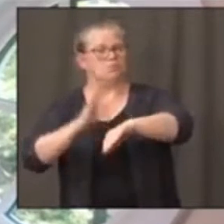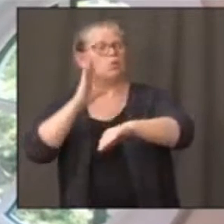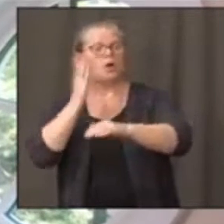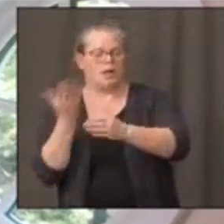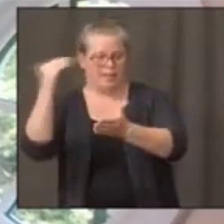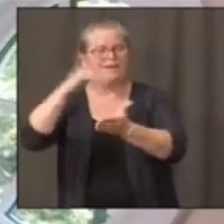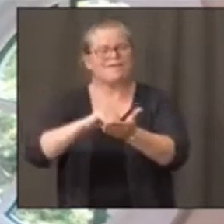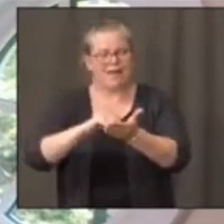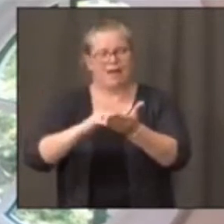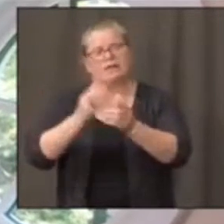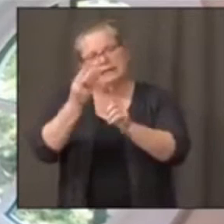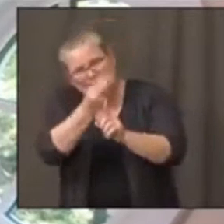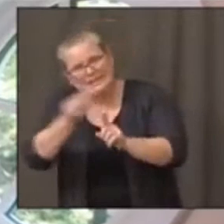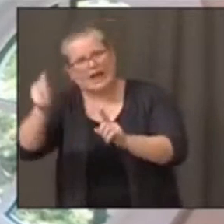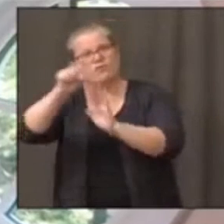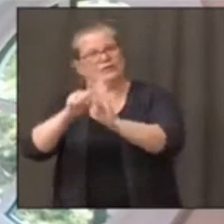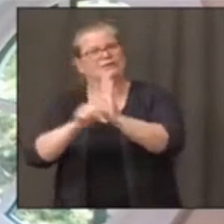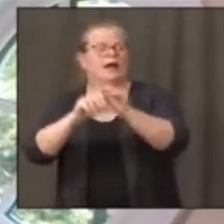states, multiple regions.